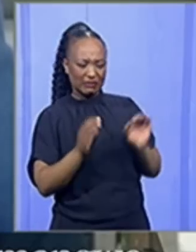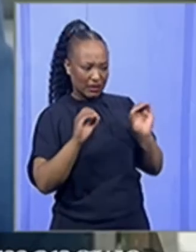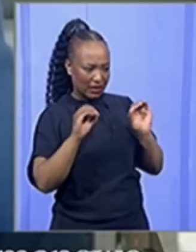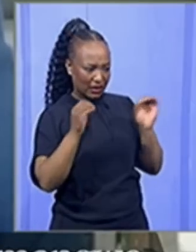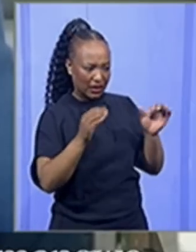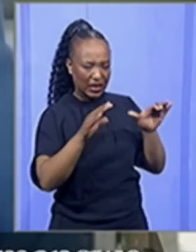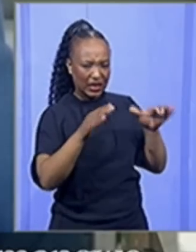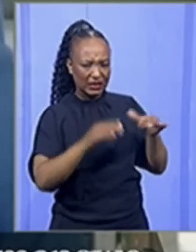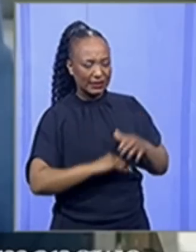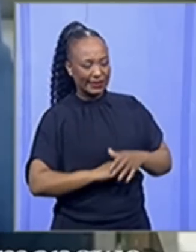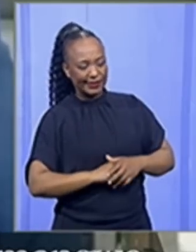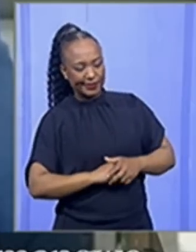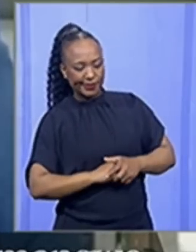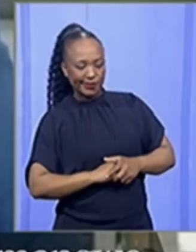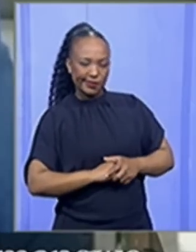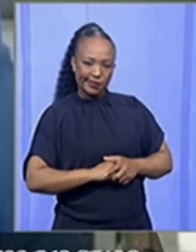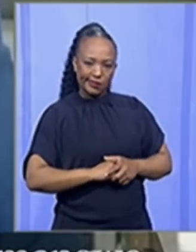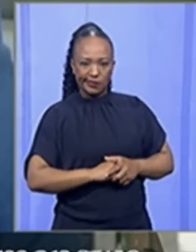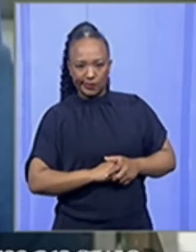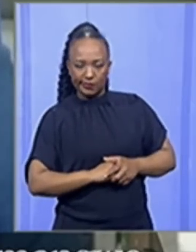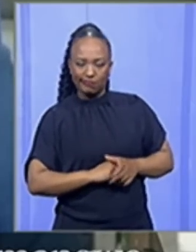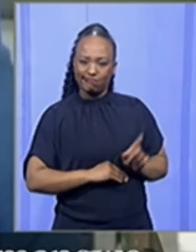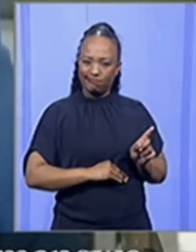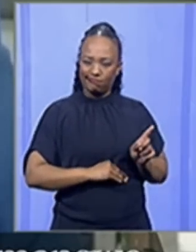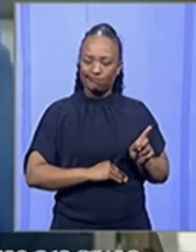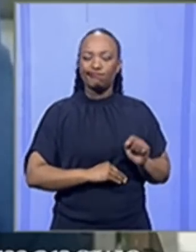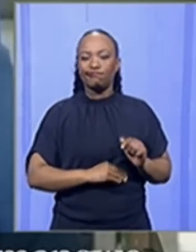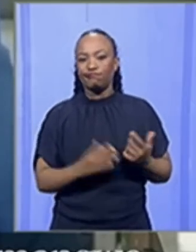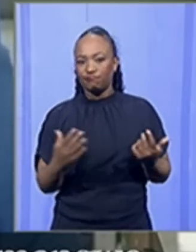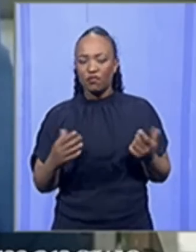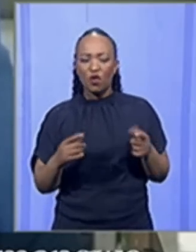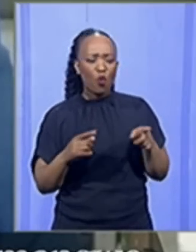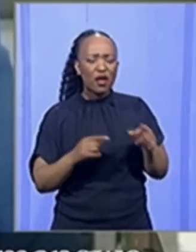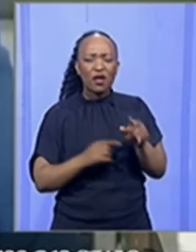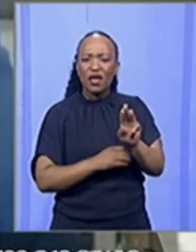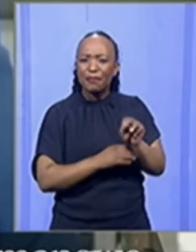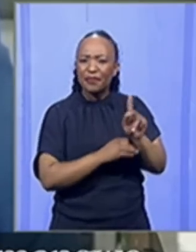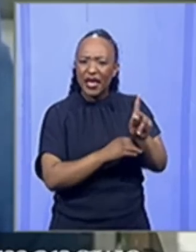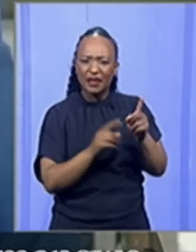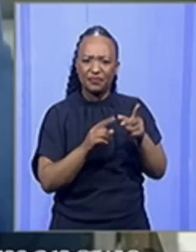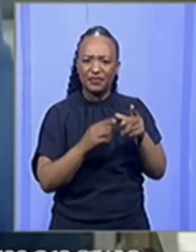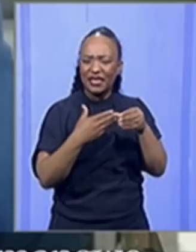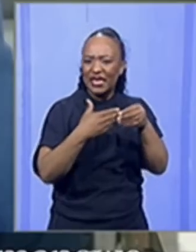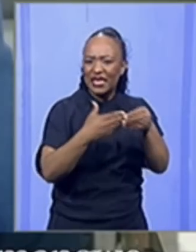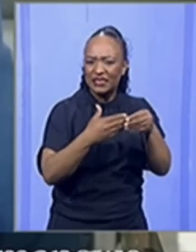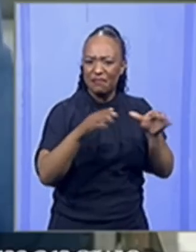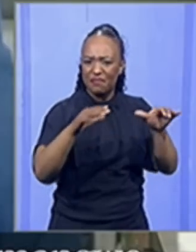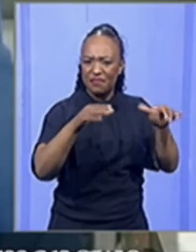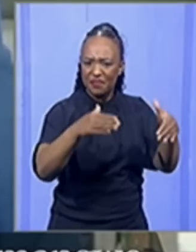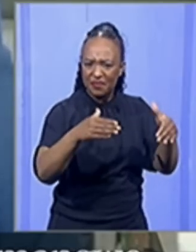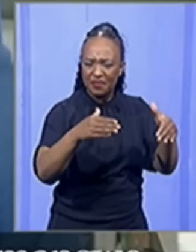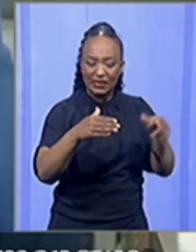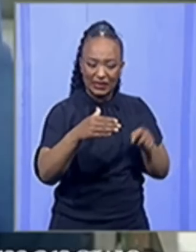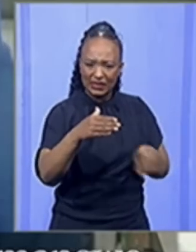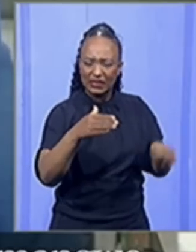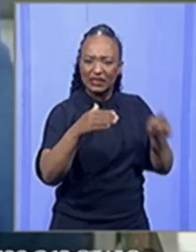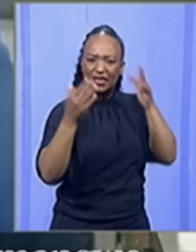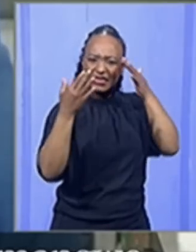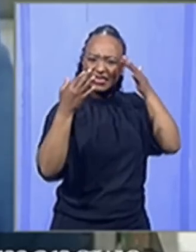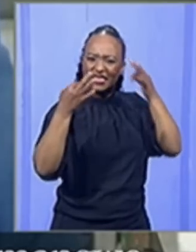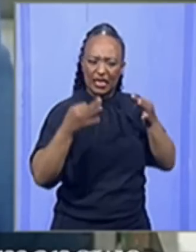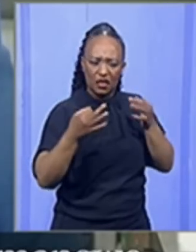The actions that are being taken by the leadership of the MK party has a potential